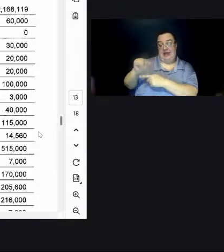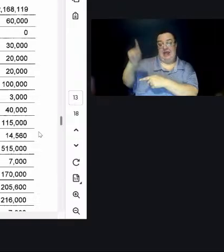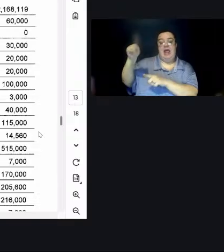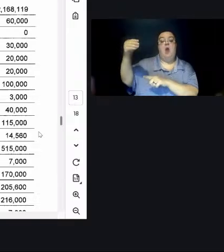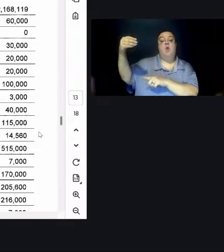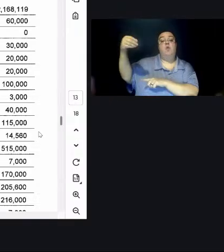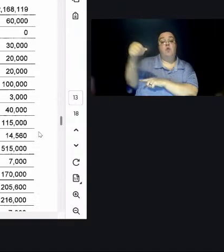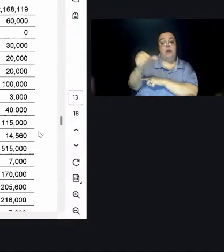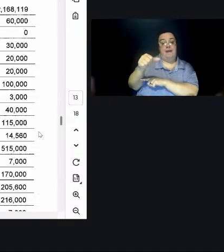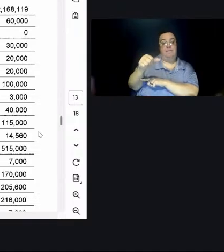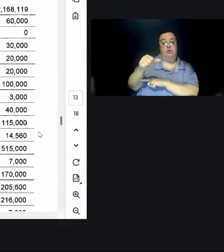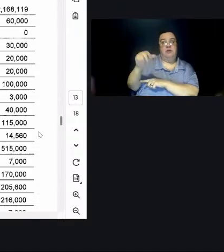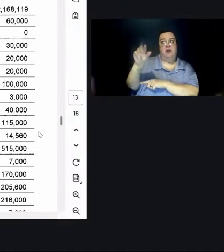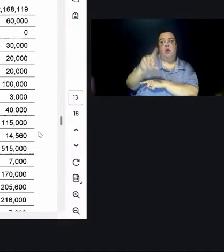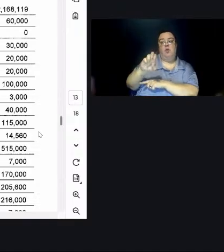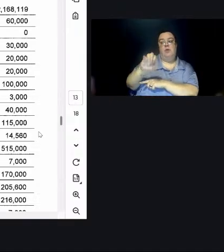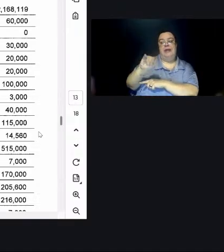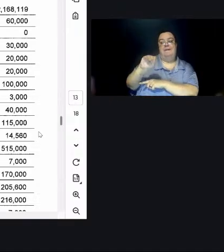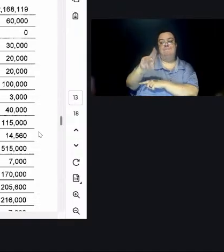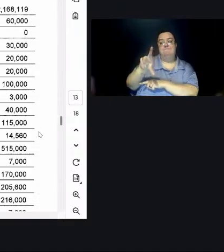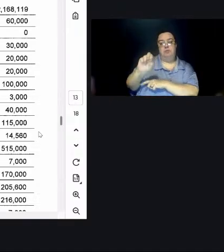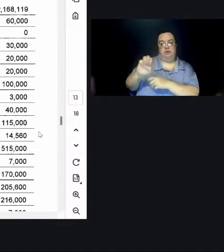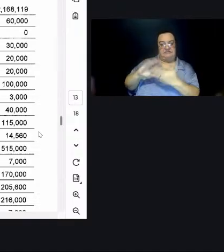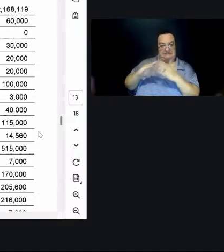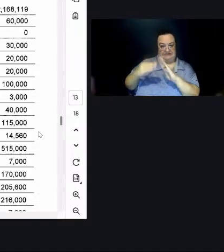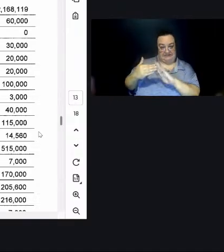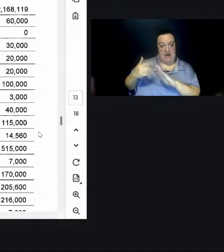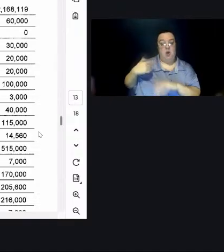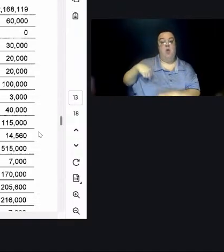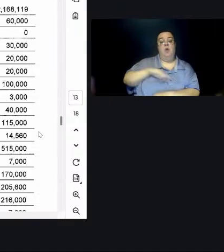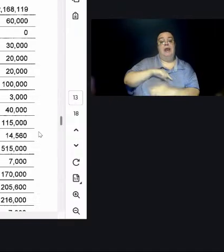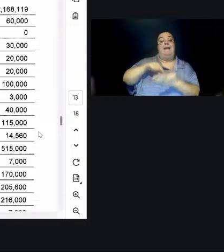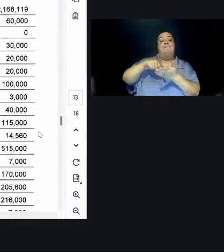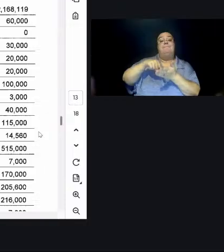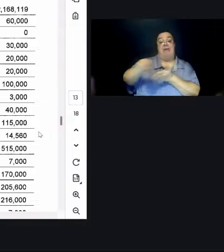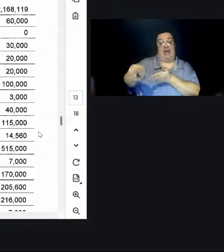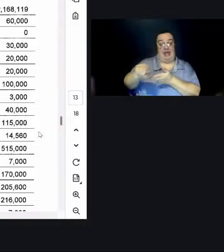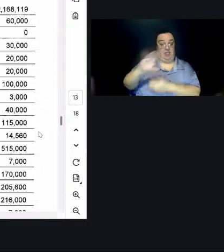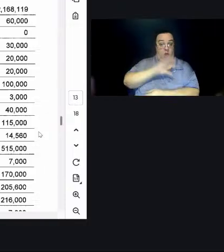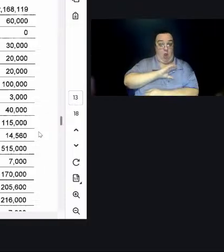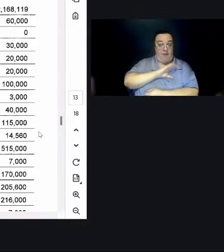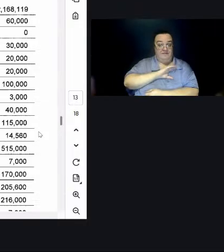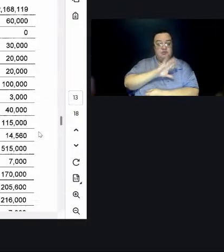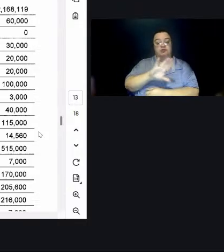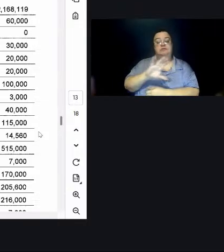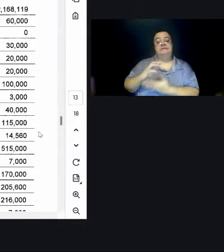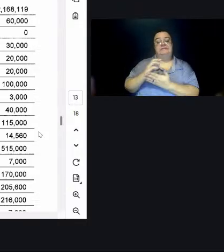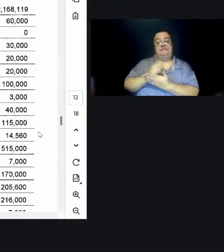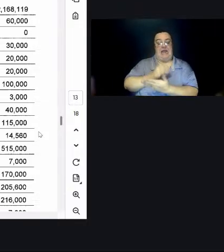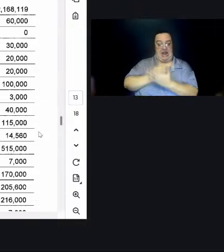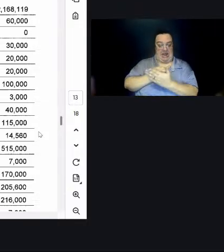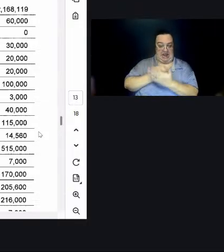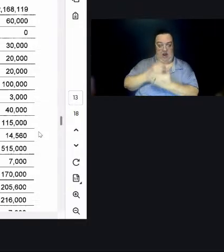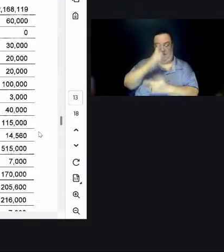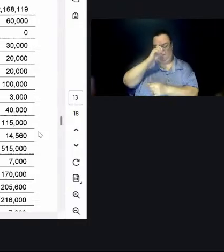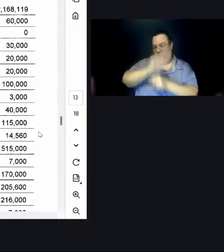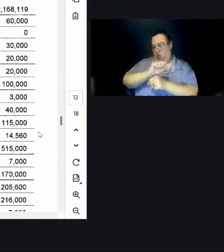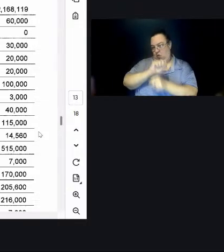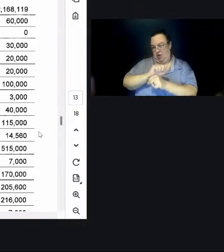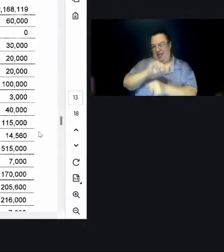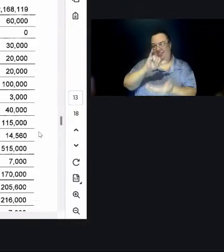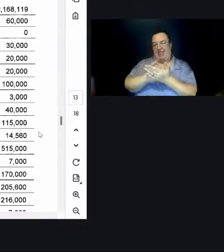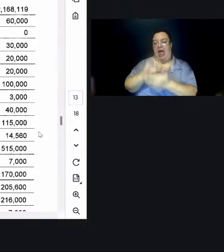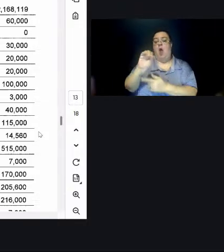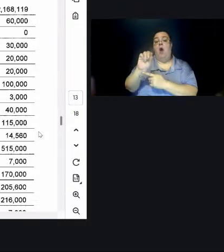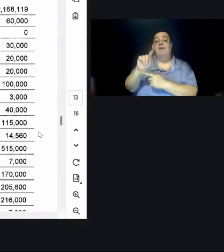officers. They reimburse the town. We pay the officers' salary for working that overtime